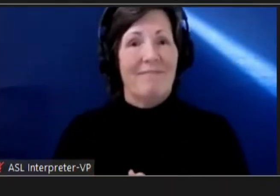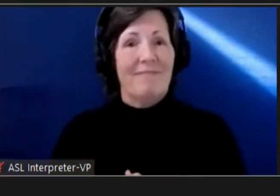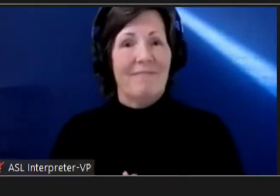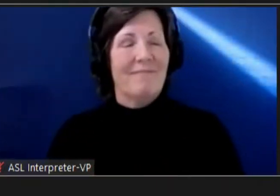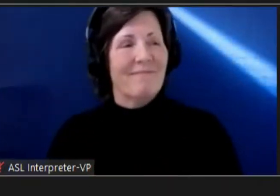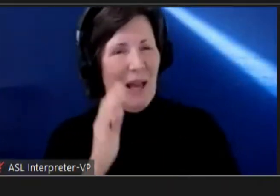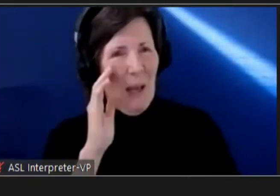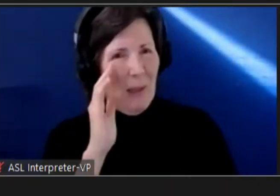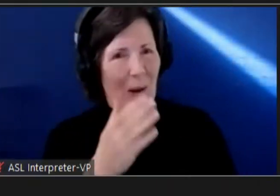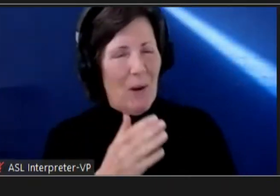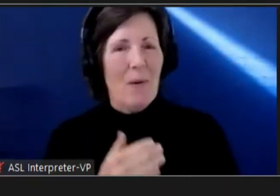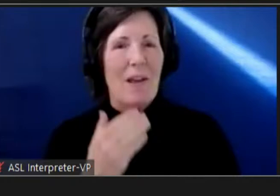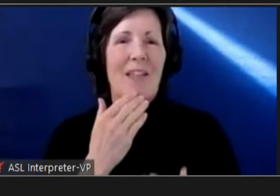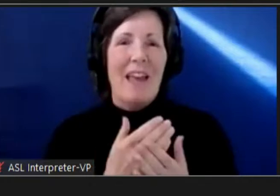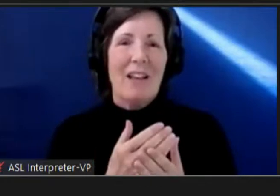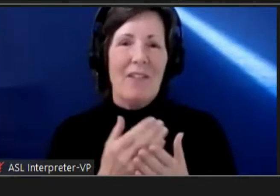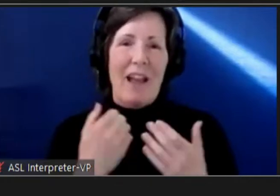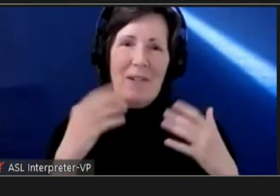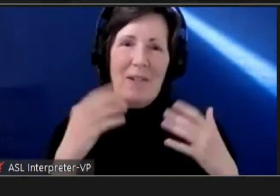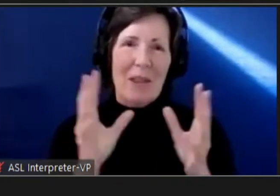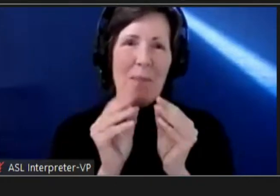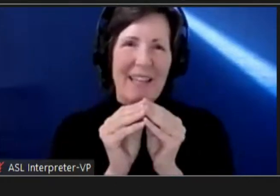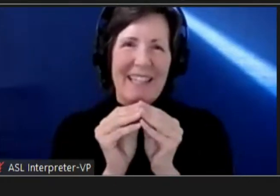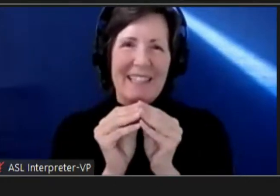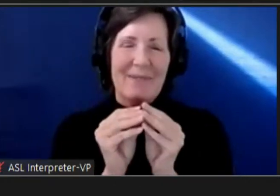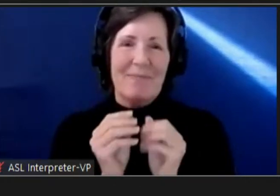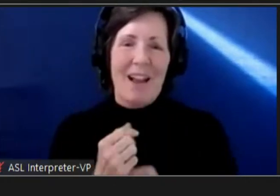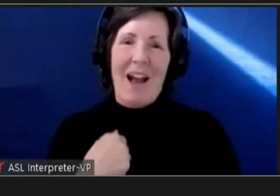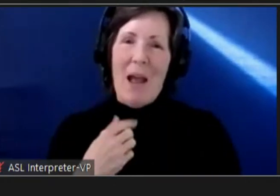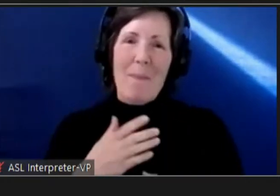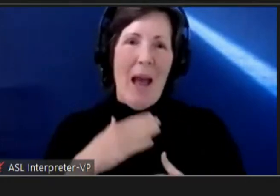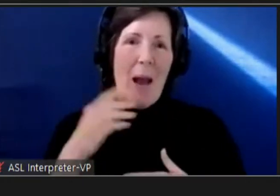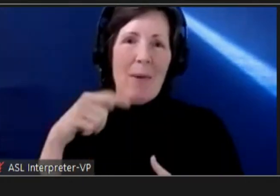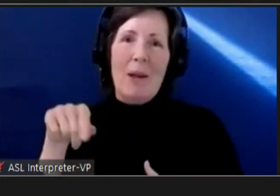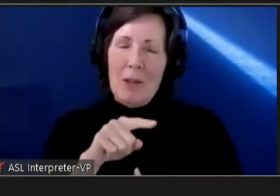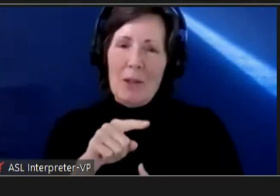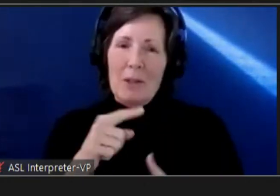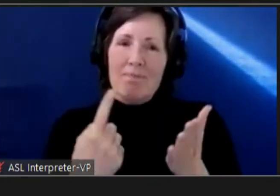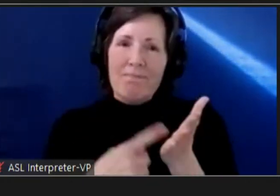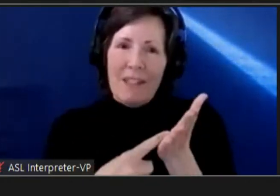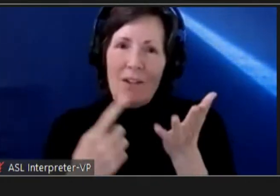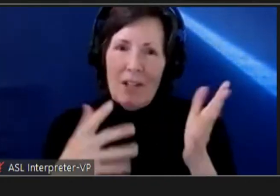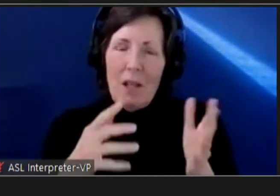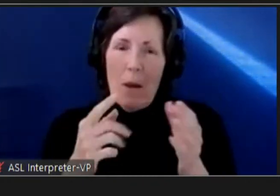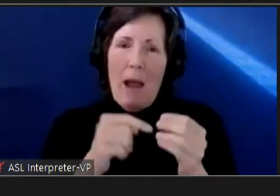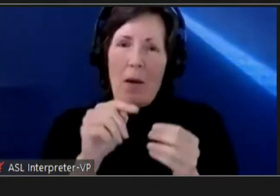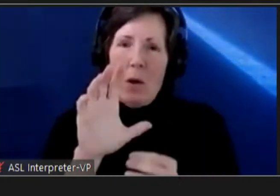Hello. Thank you for having this meeting. I'm glad that you guys touched on the comorbidity